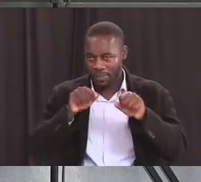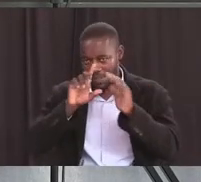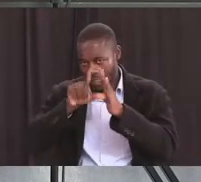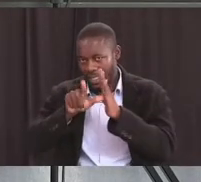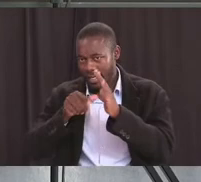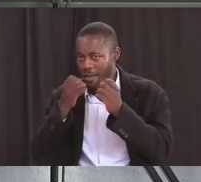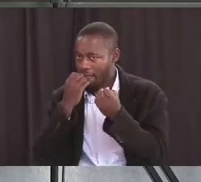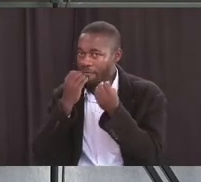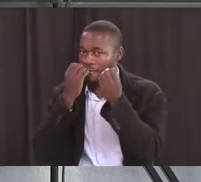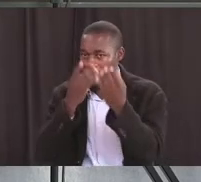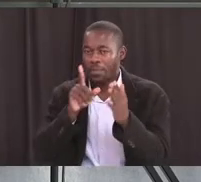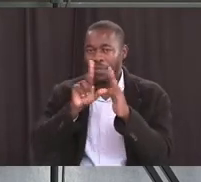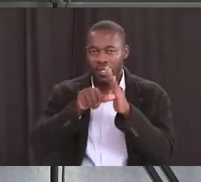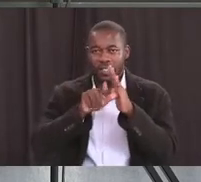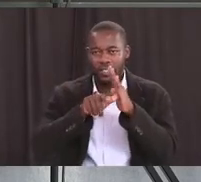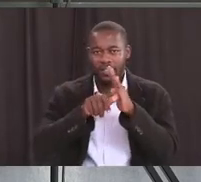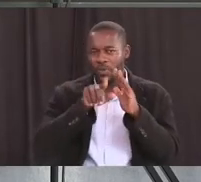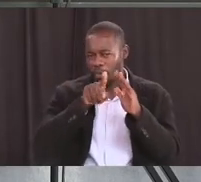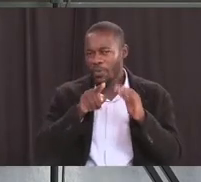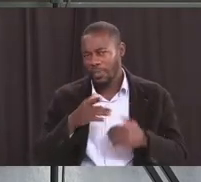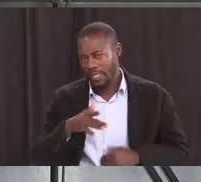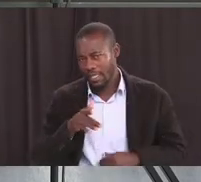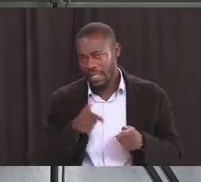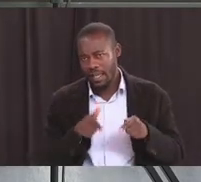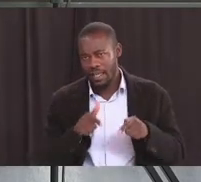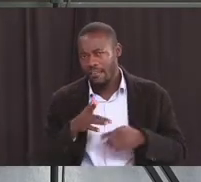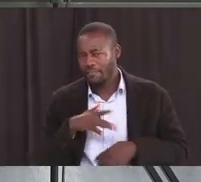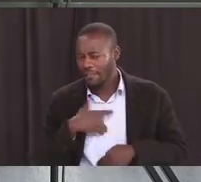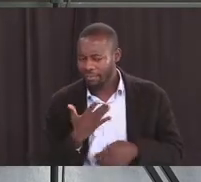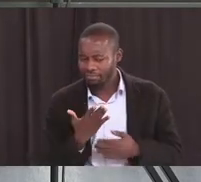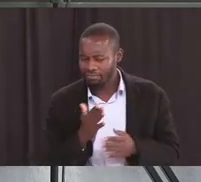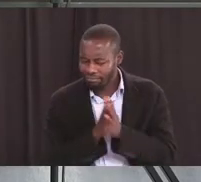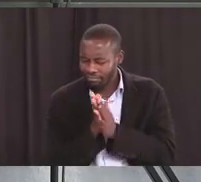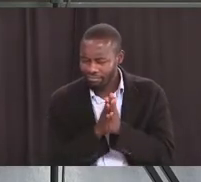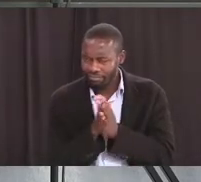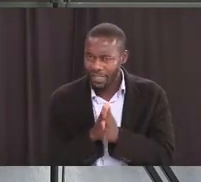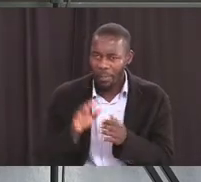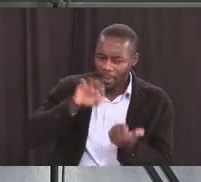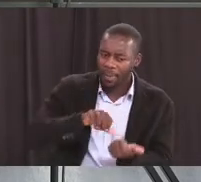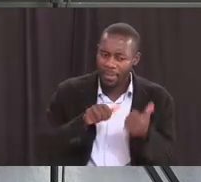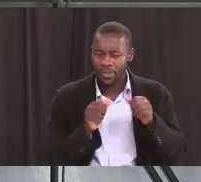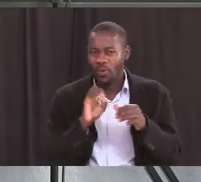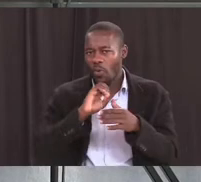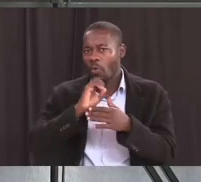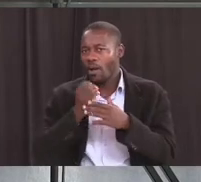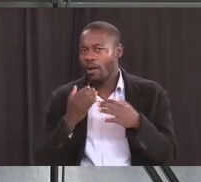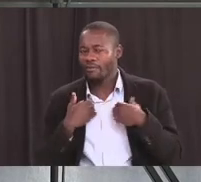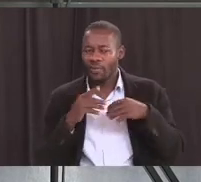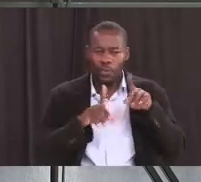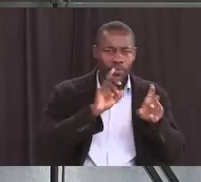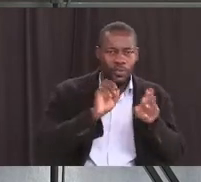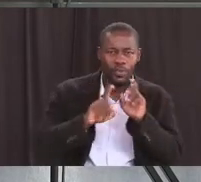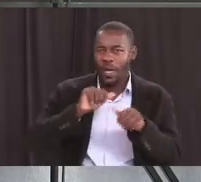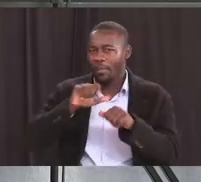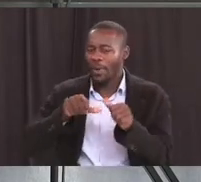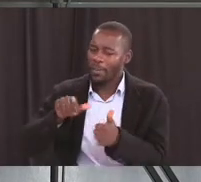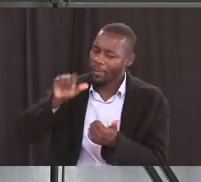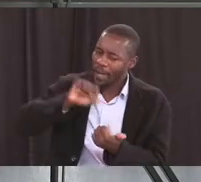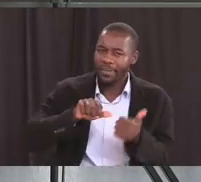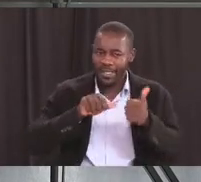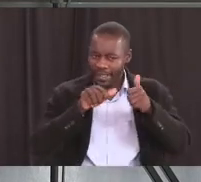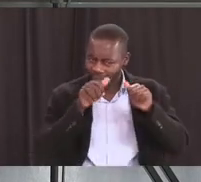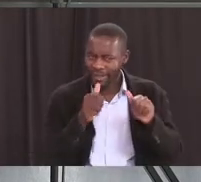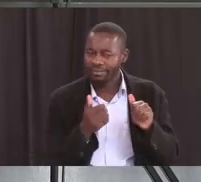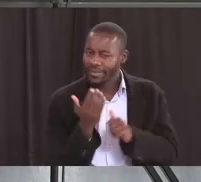as we move on. But if you are here, you feel you want to be baptized and or you have questions about baptism, please approach Cephas or one